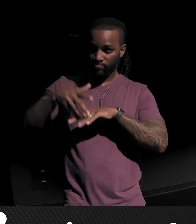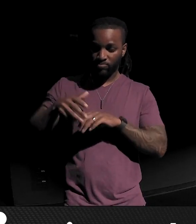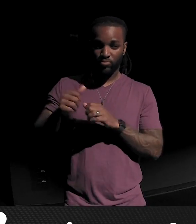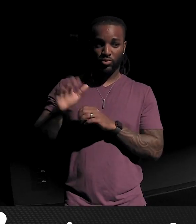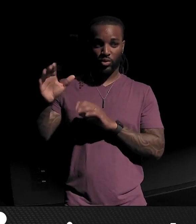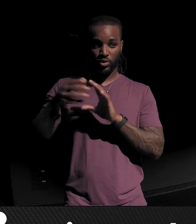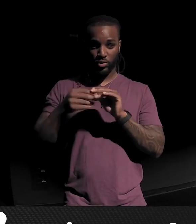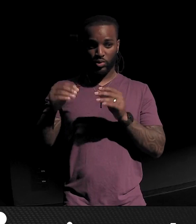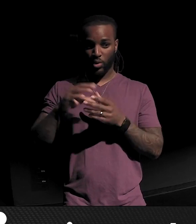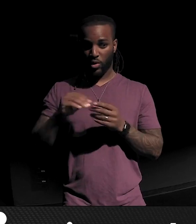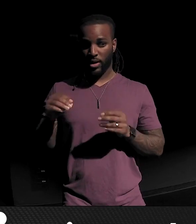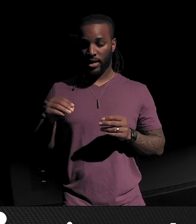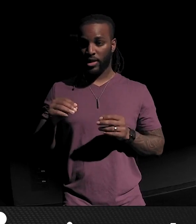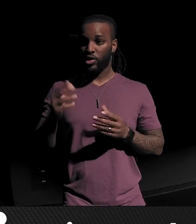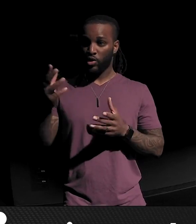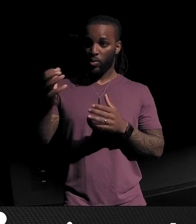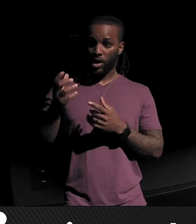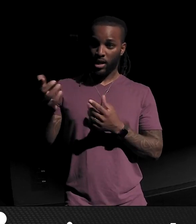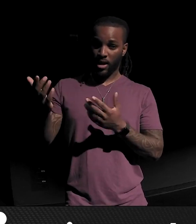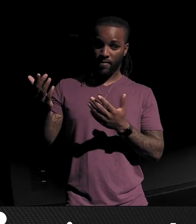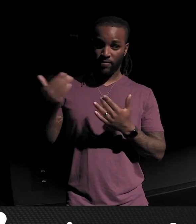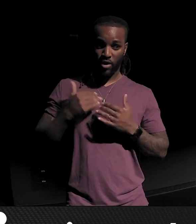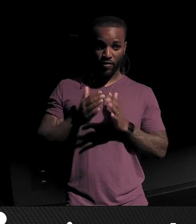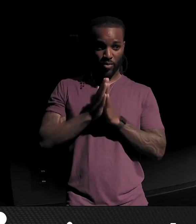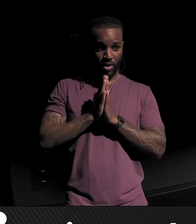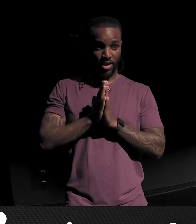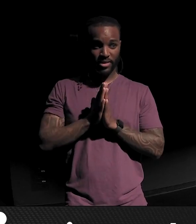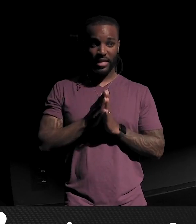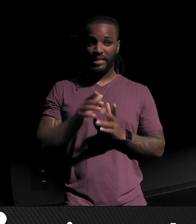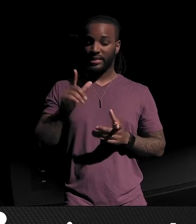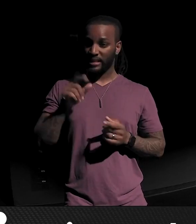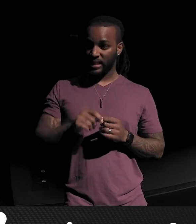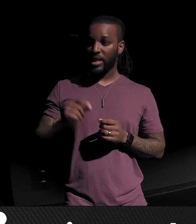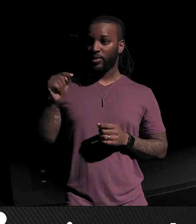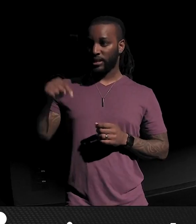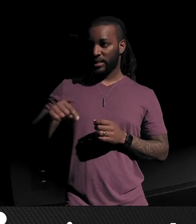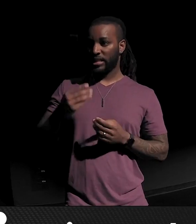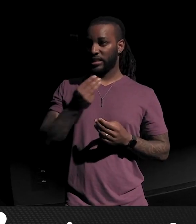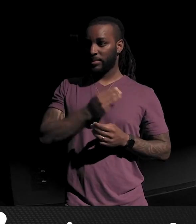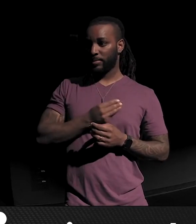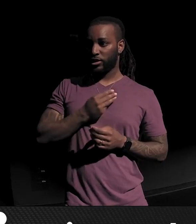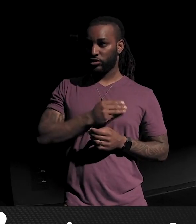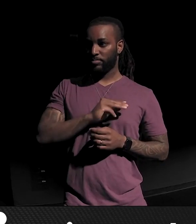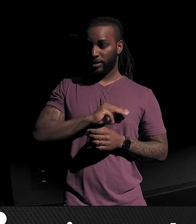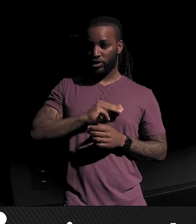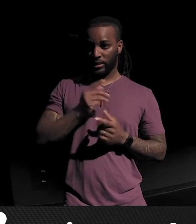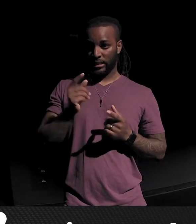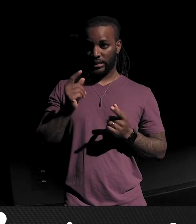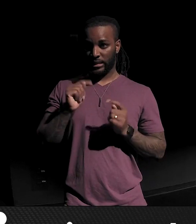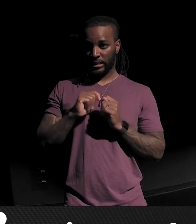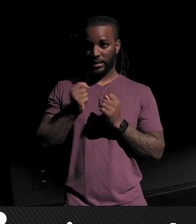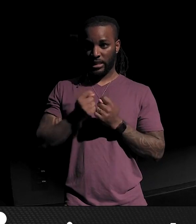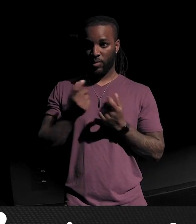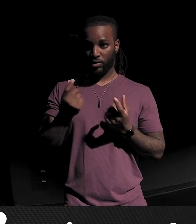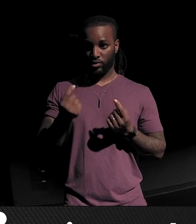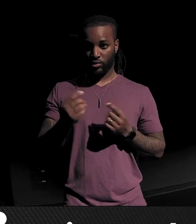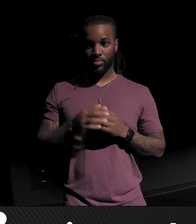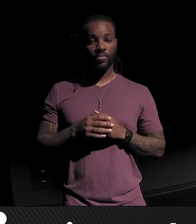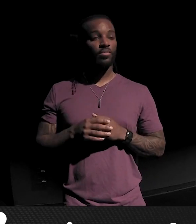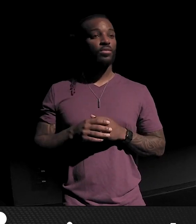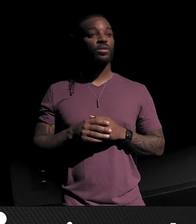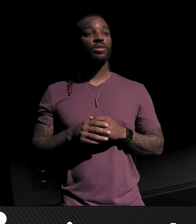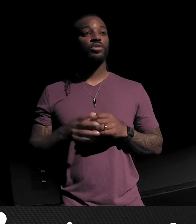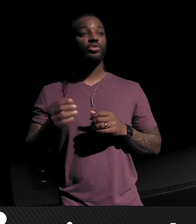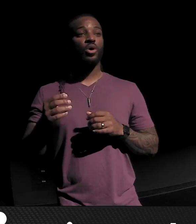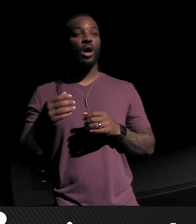life and you want to come forward for prayer, that's exactly what these ministry teams want to do. But during that last song, I was also thinking